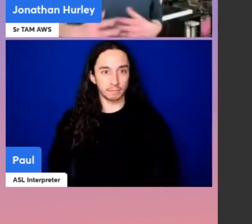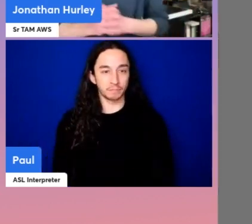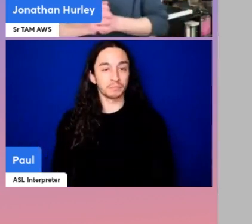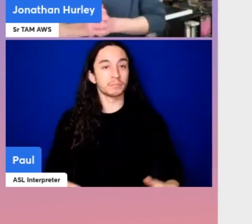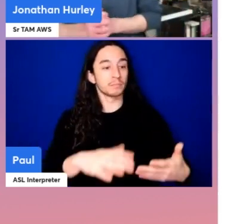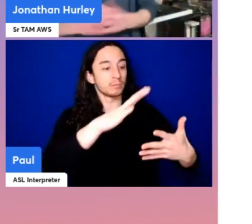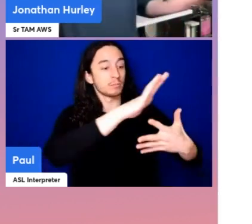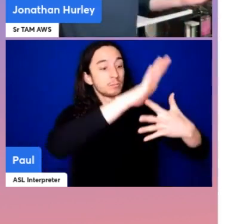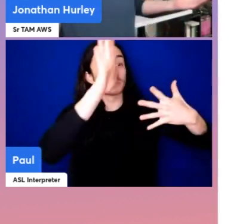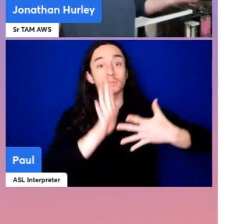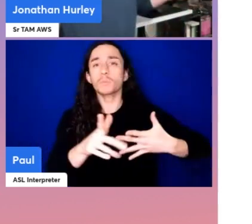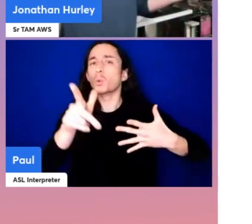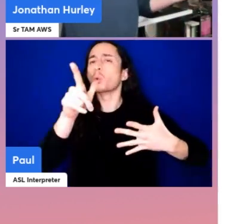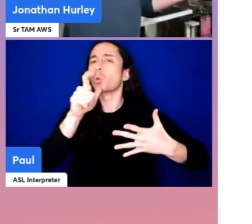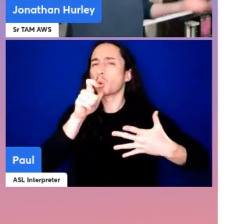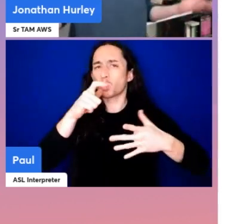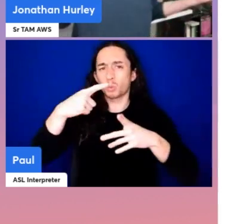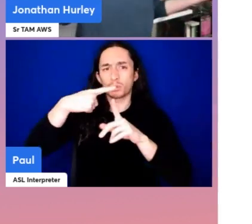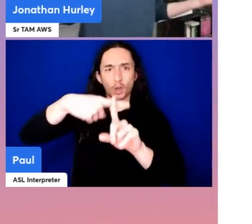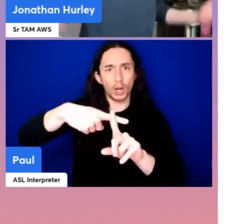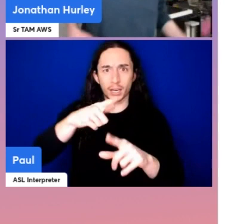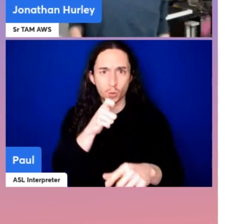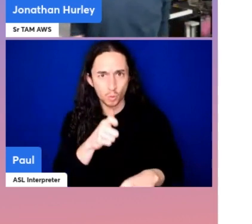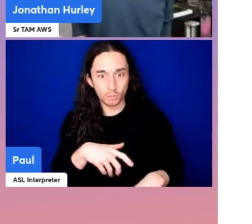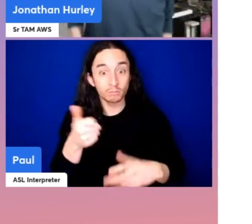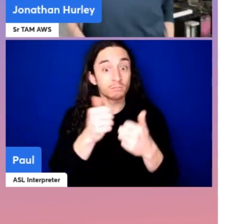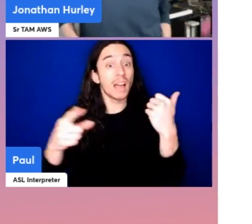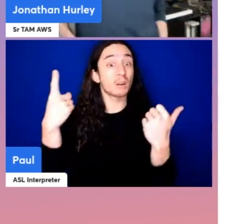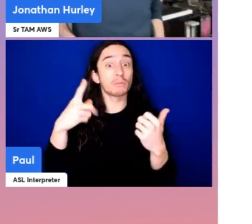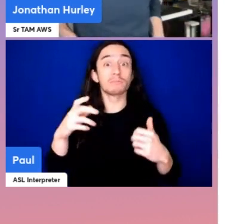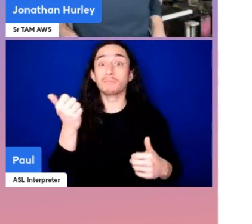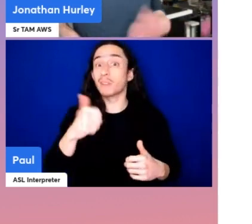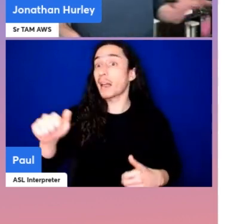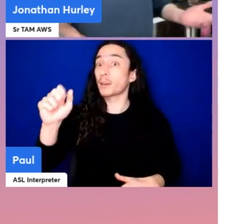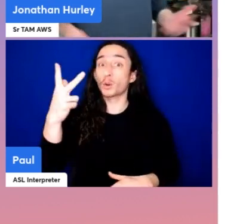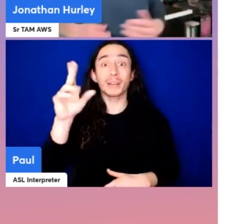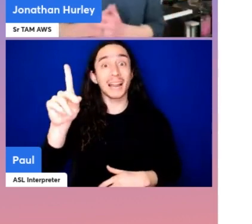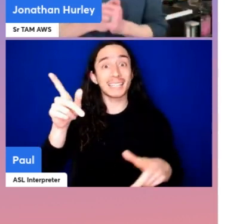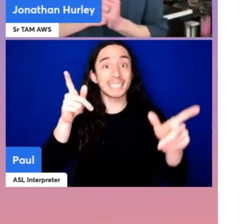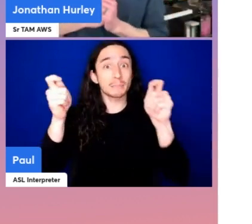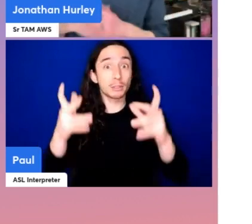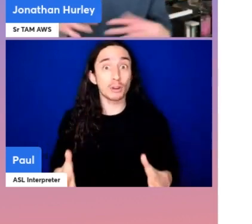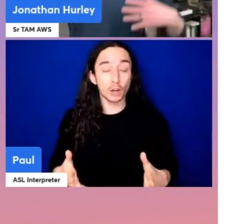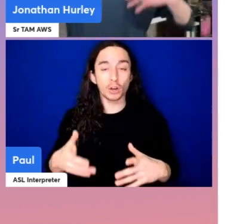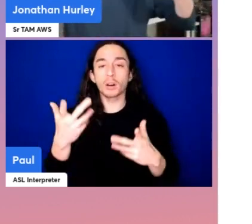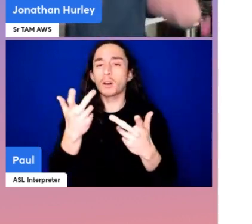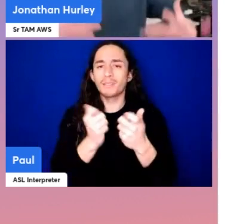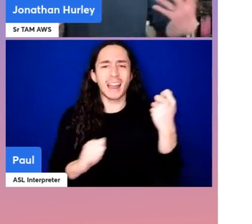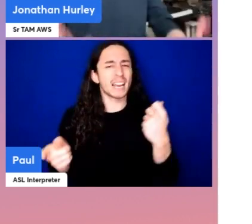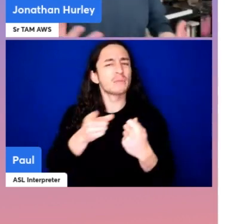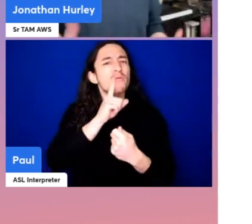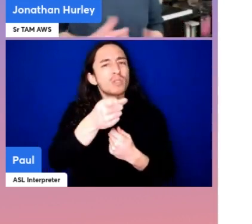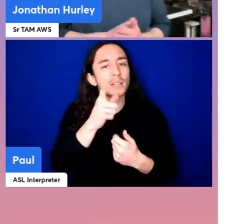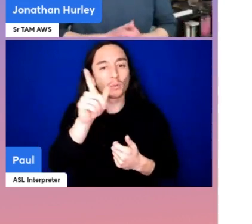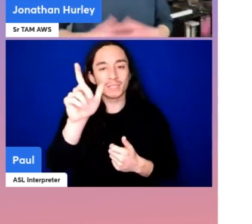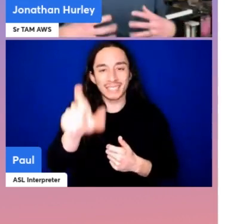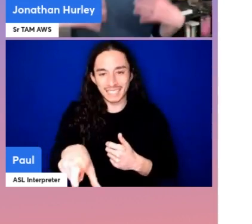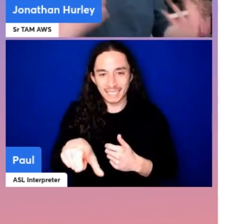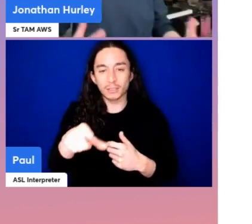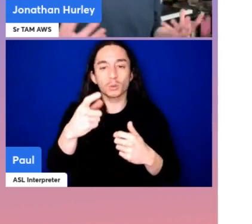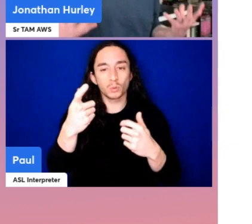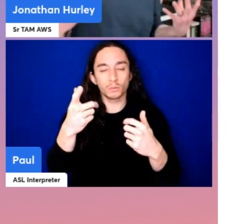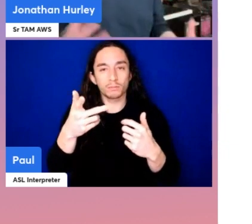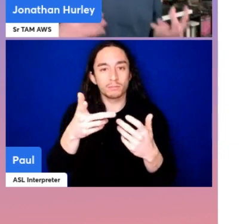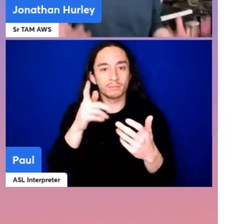solution really targeting? Well, anybody, any Kubernetes administrator, or like I said, kind of anybody at all, who needs to extend